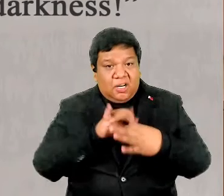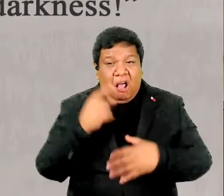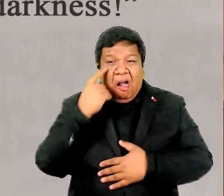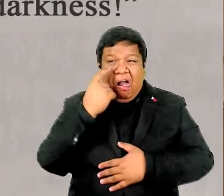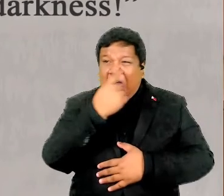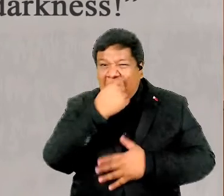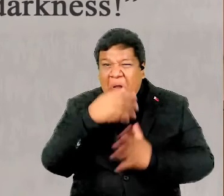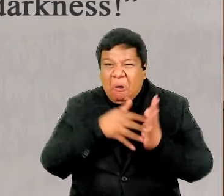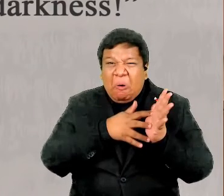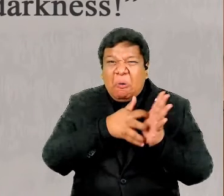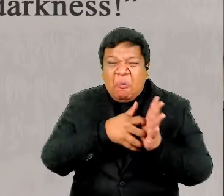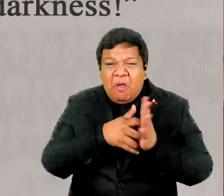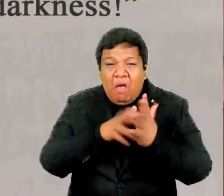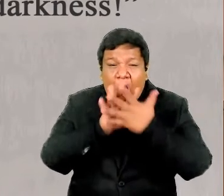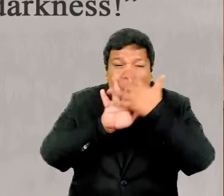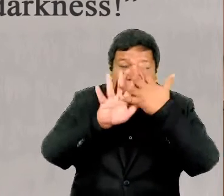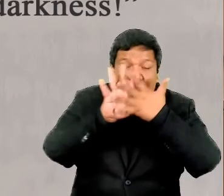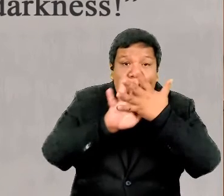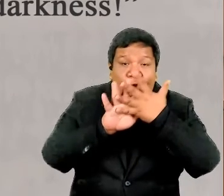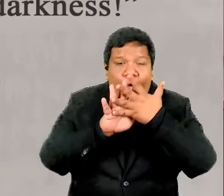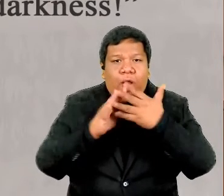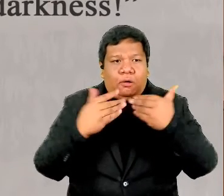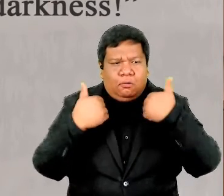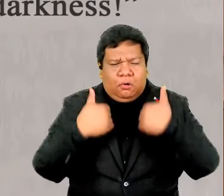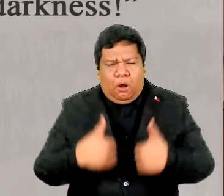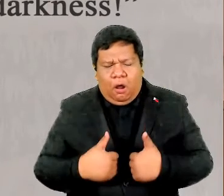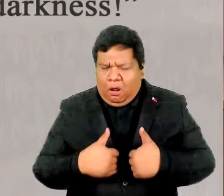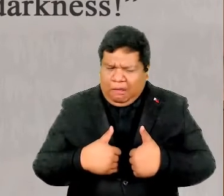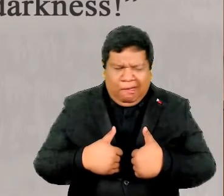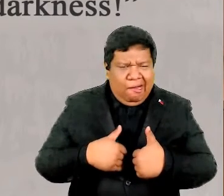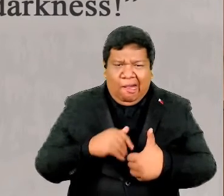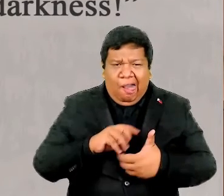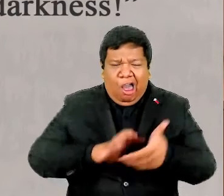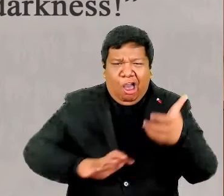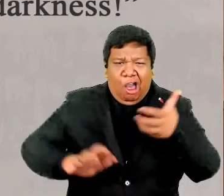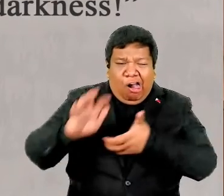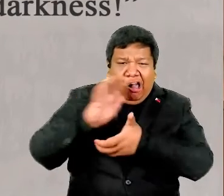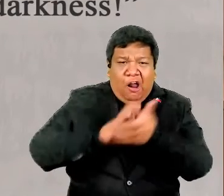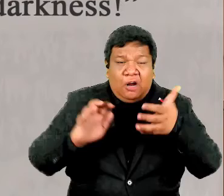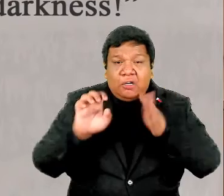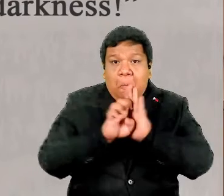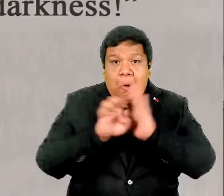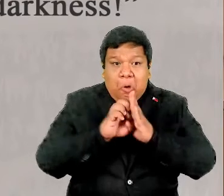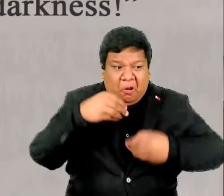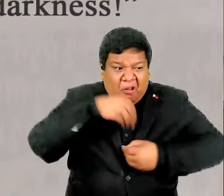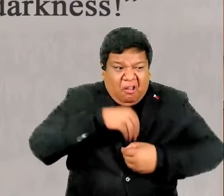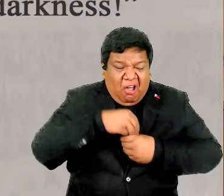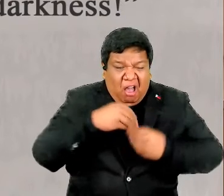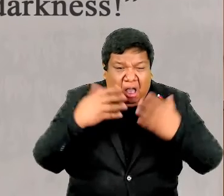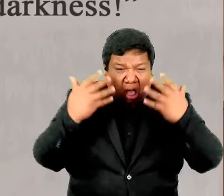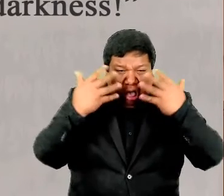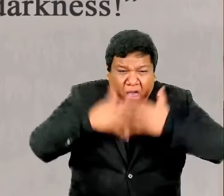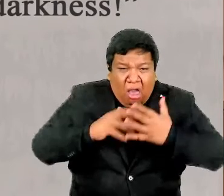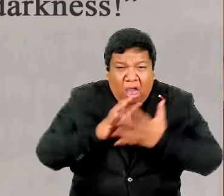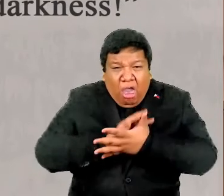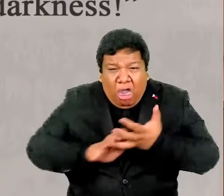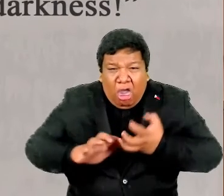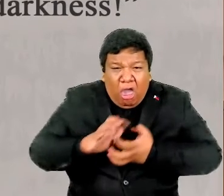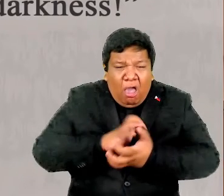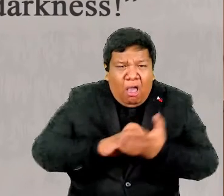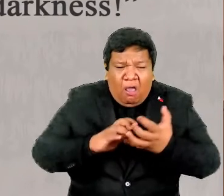unhealthy, your whole body will be full of darkness. If then the light within you is darkness, how great is that